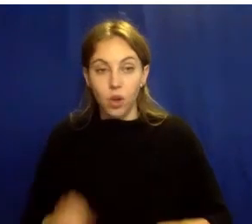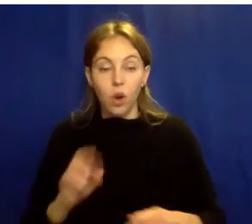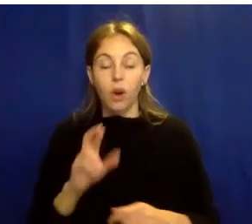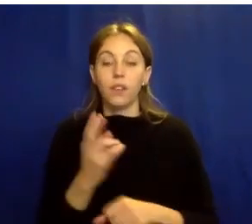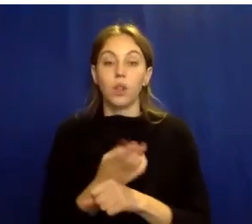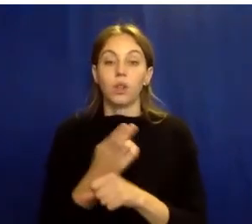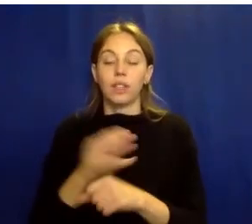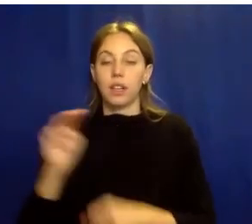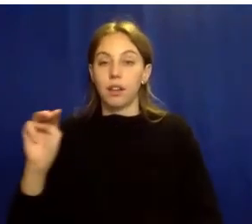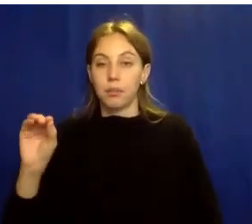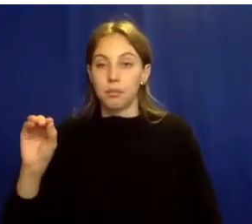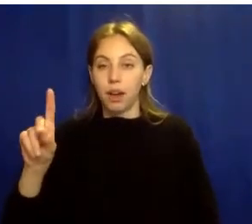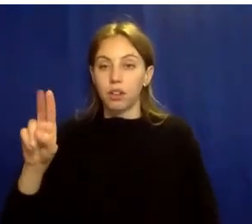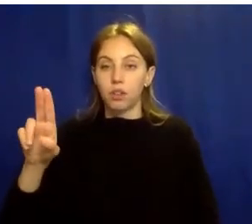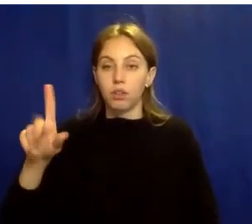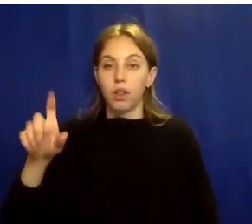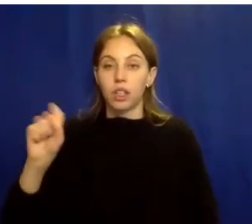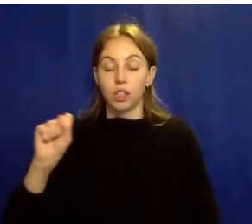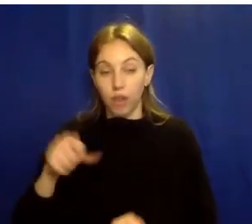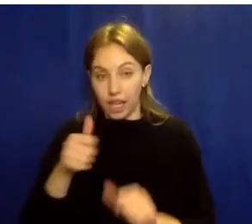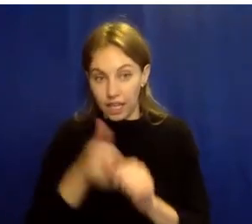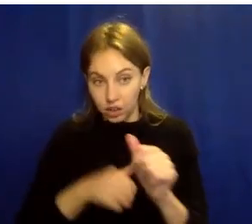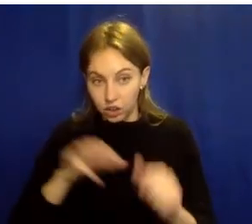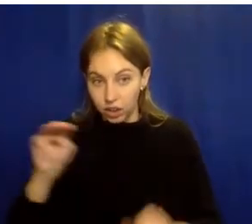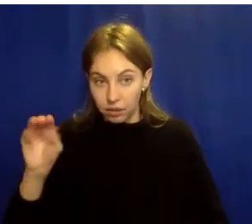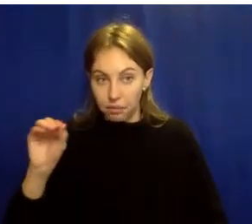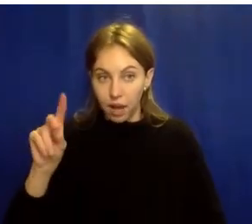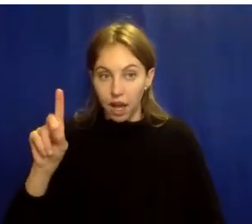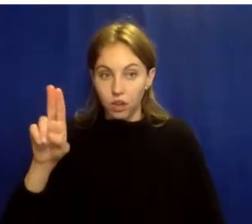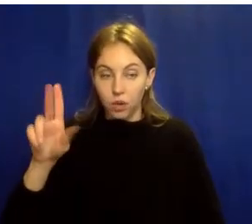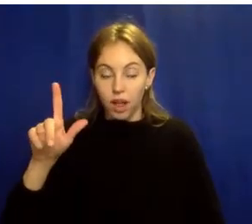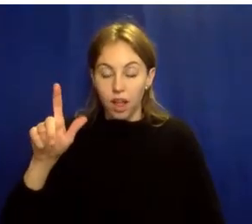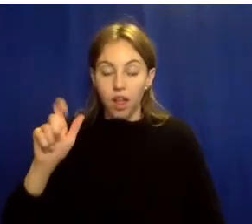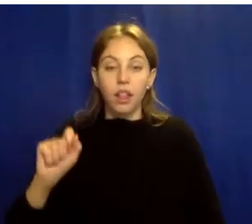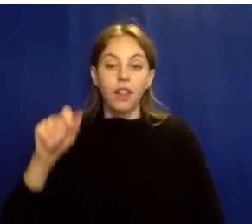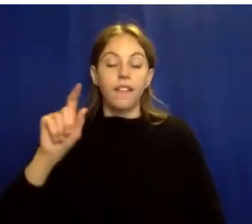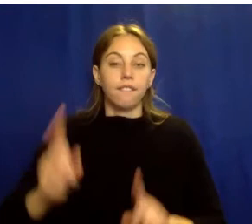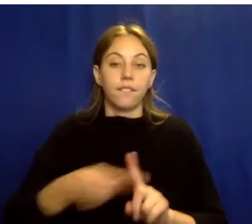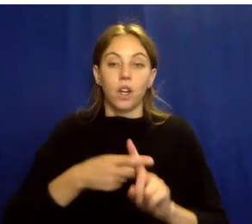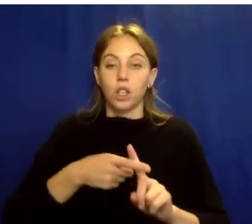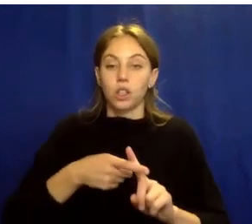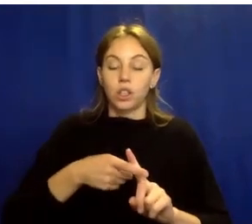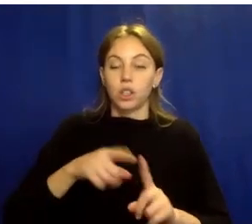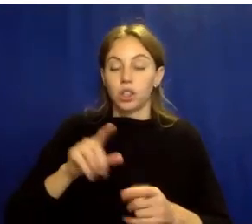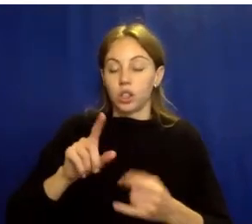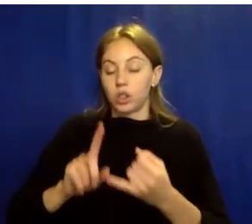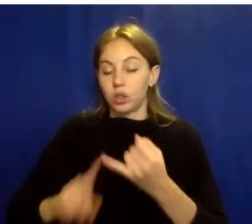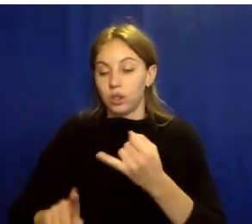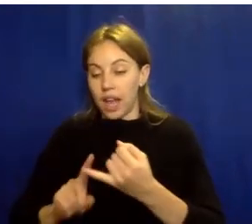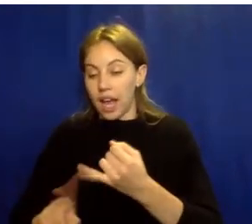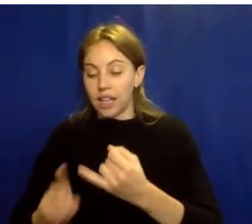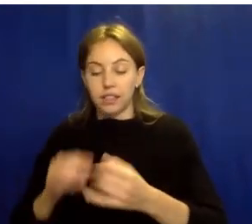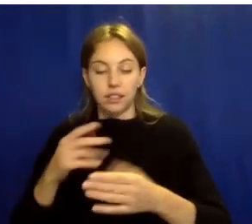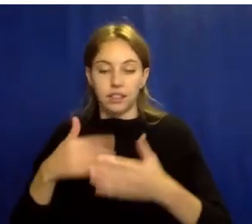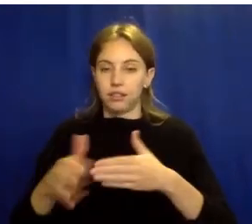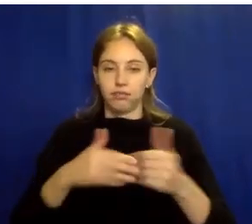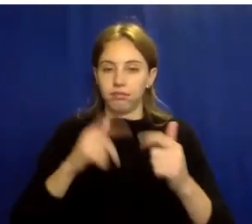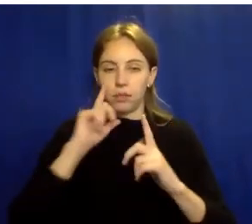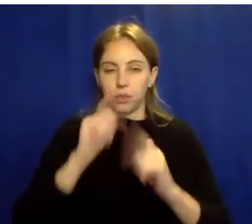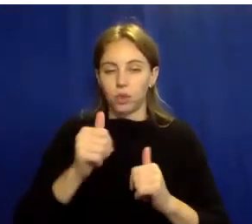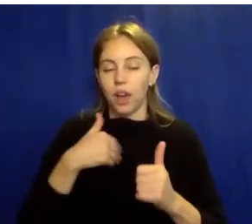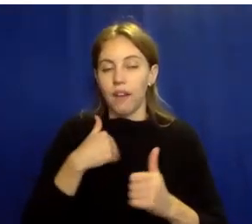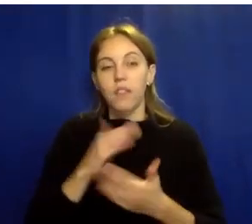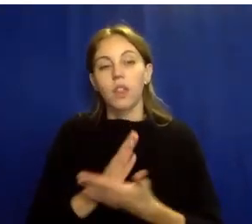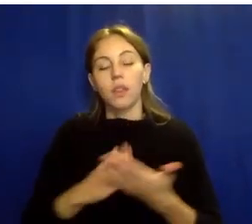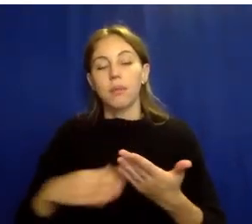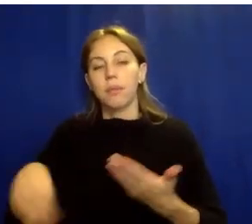using modules, you can arrange them by module, the first to last or last to first. So you have these options.